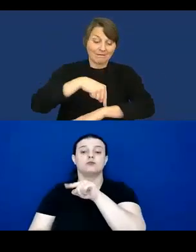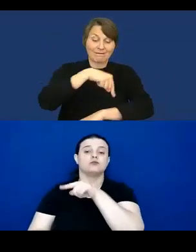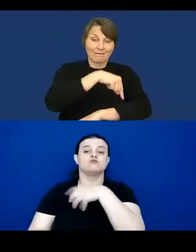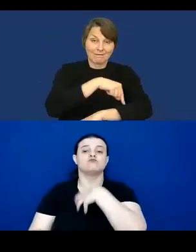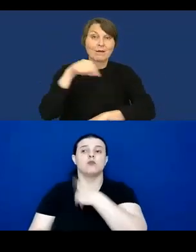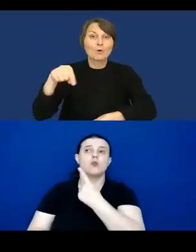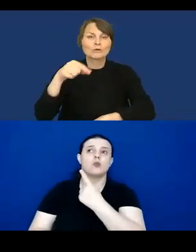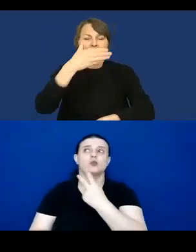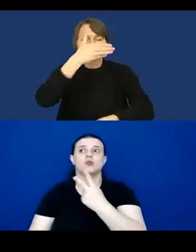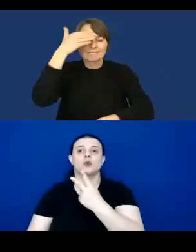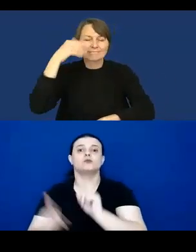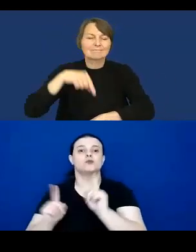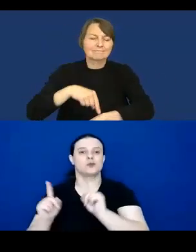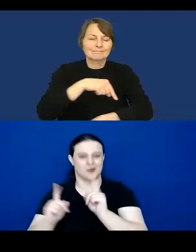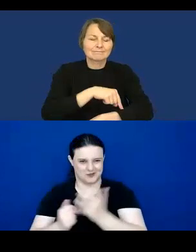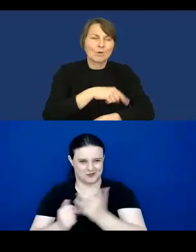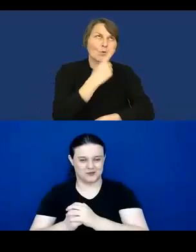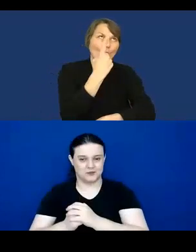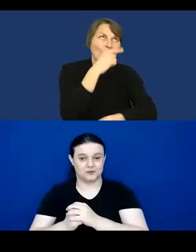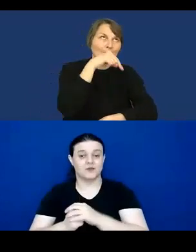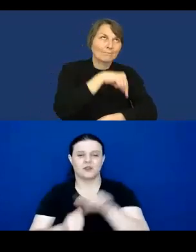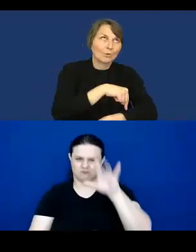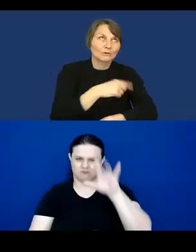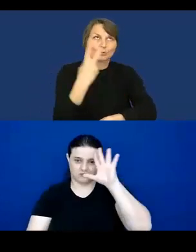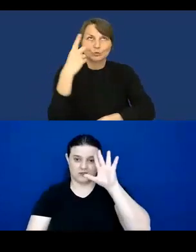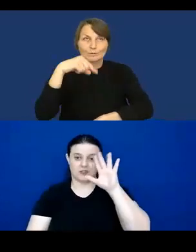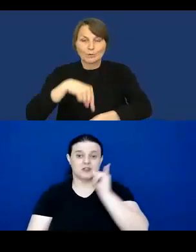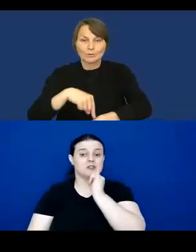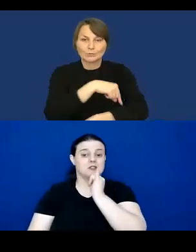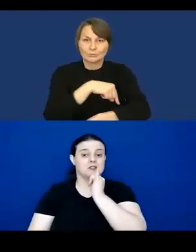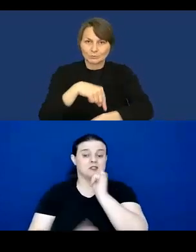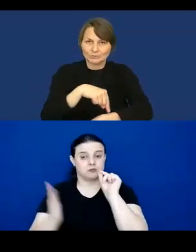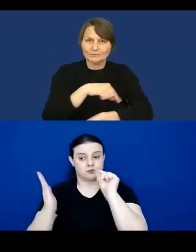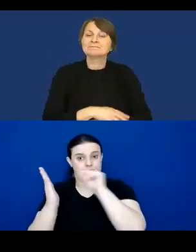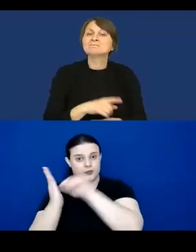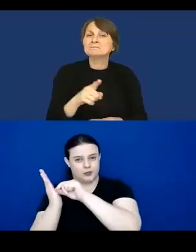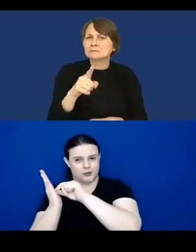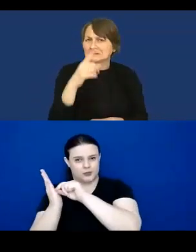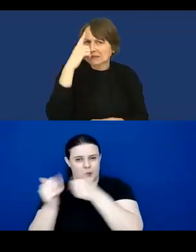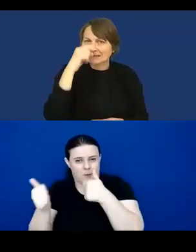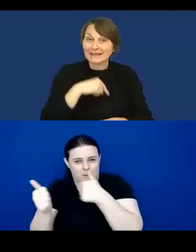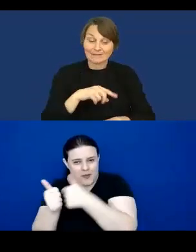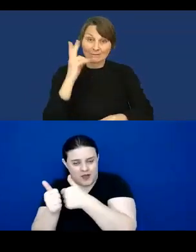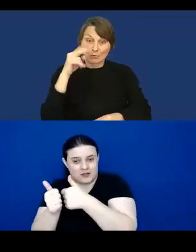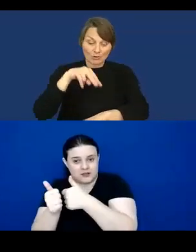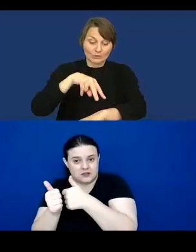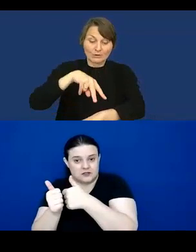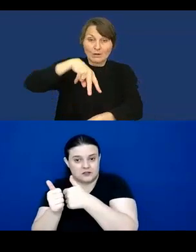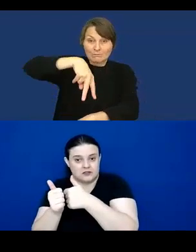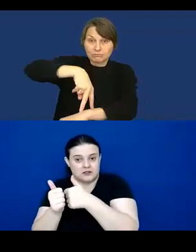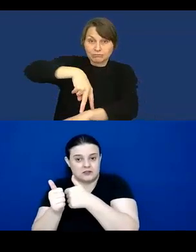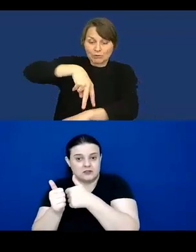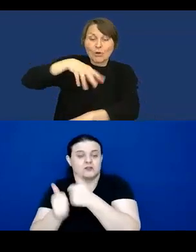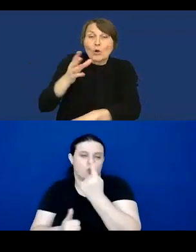there 1 point? Well, you can imagine if the points are very close to each other, you will perceive it as just 1